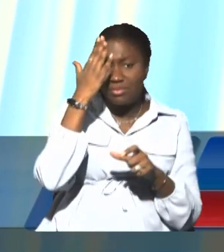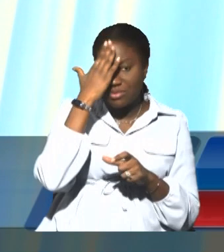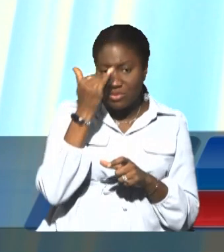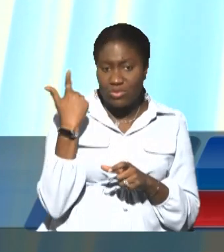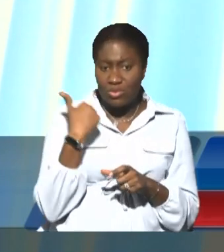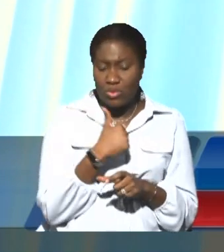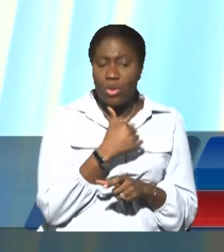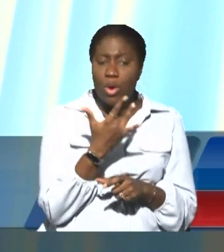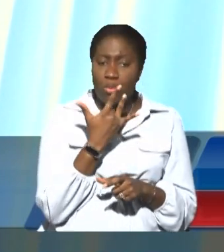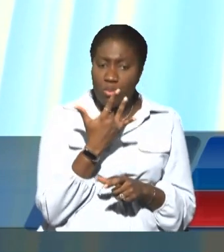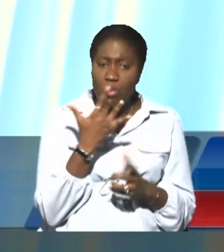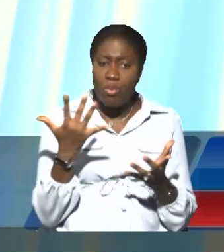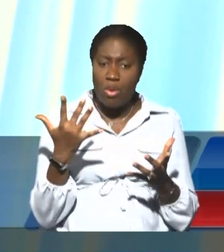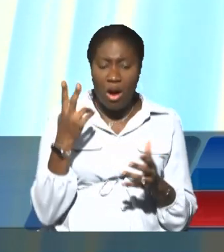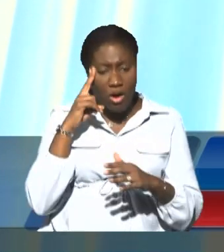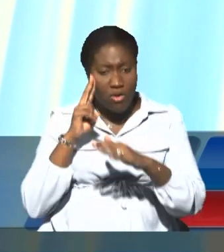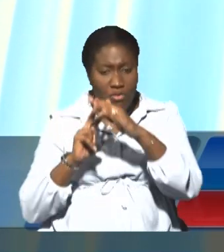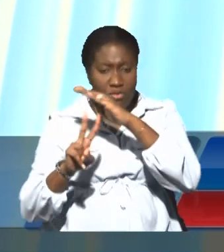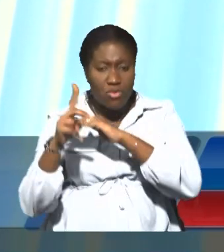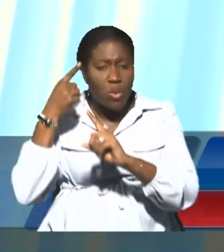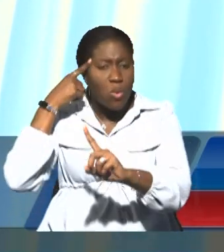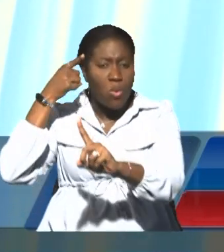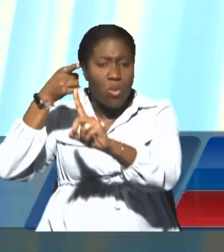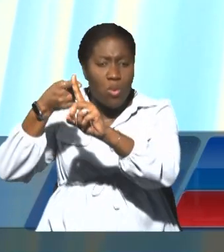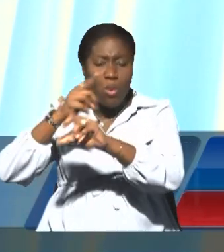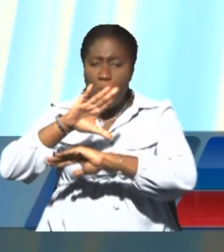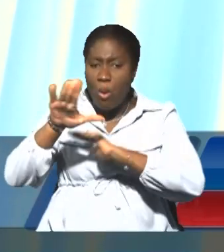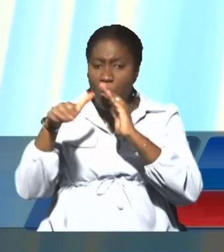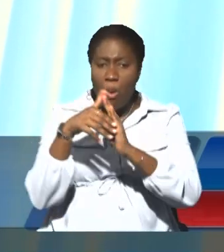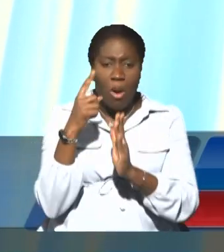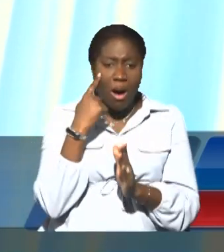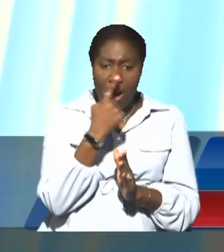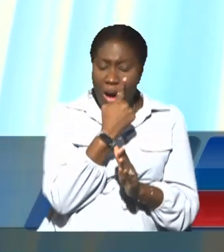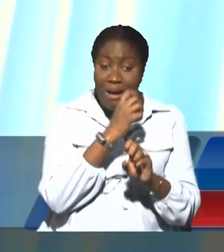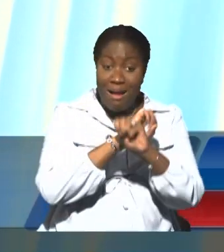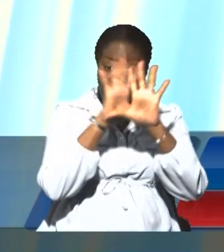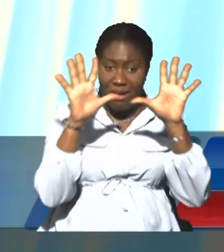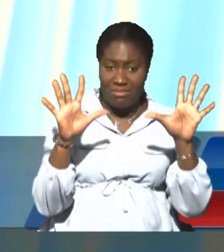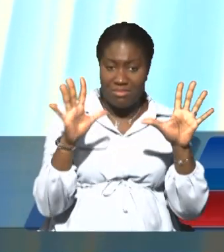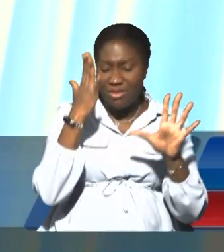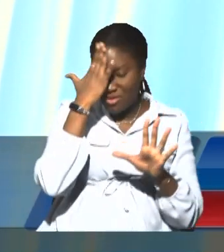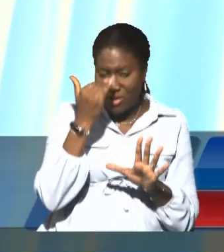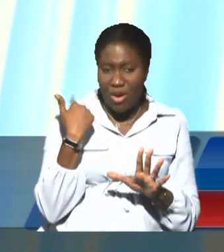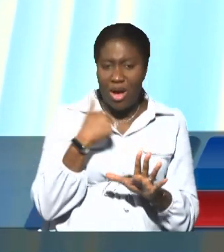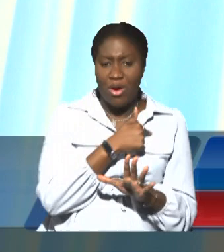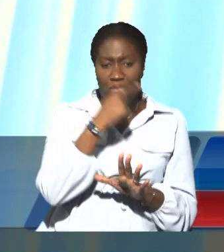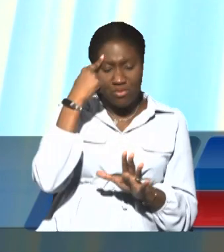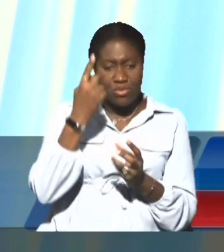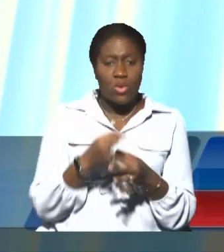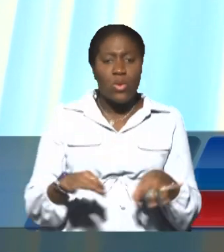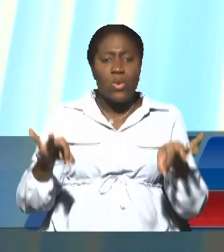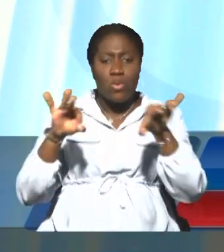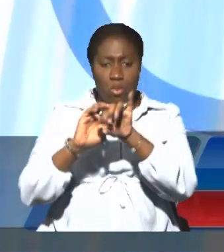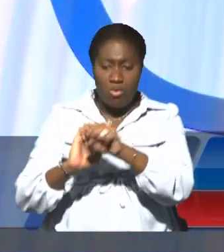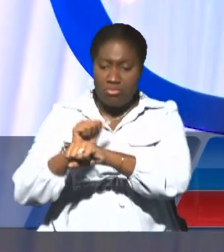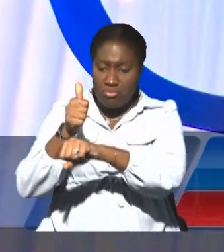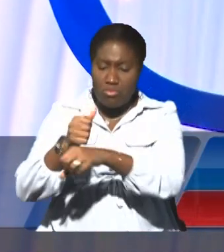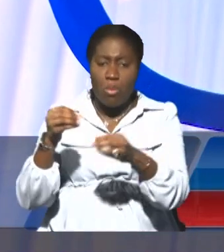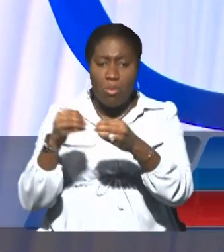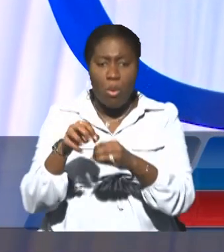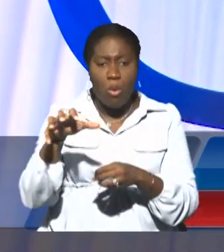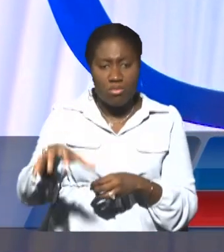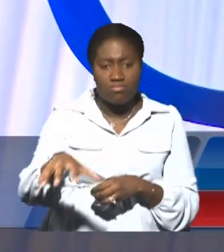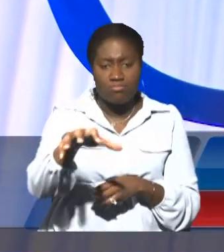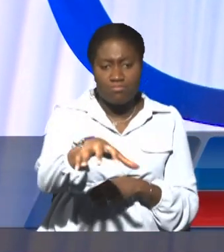a world where everyone has access to clear sight, it is essential to establish many more service locations.